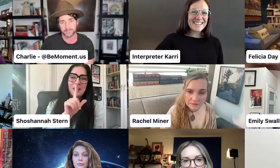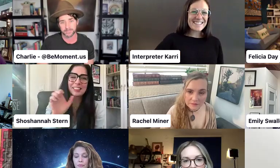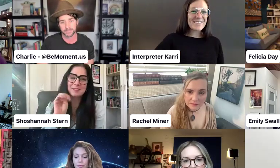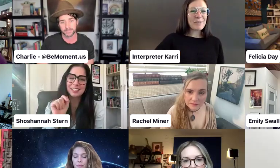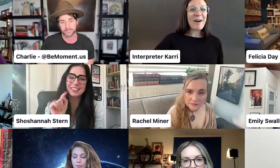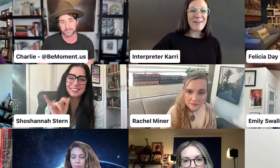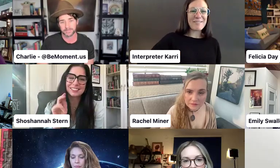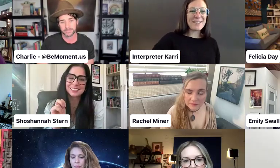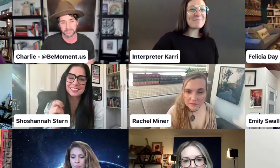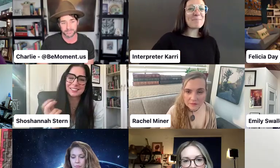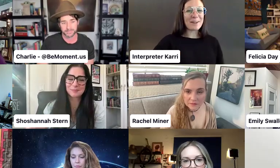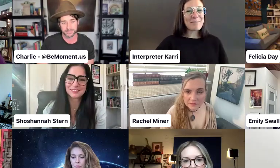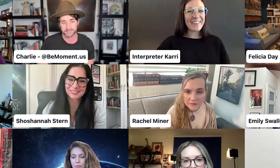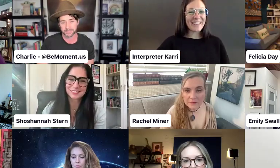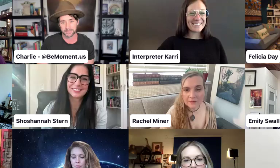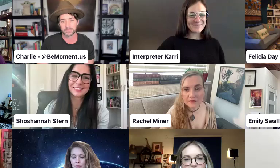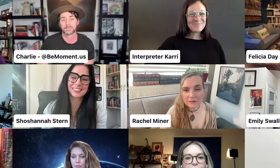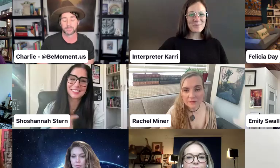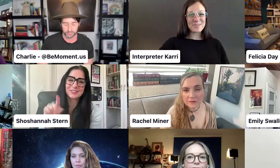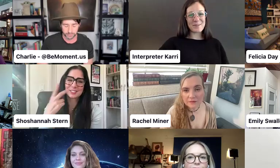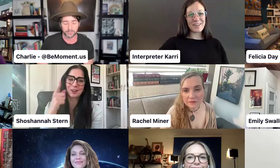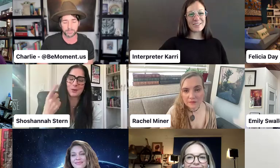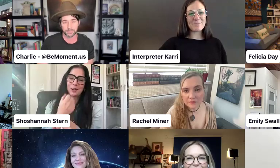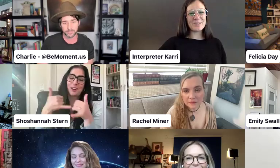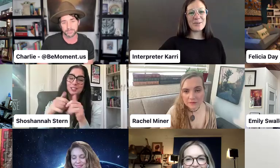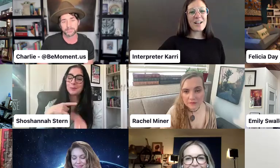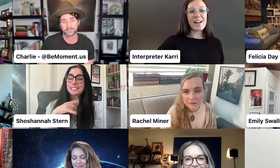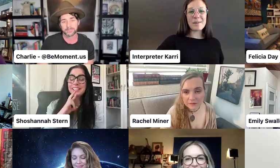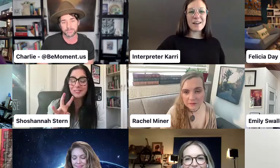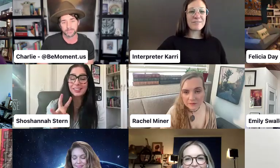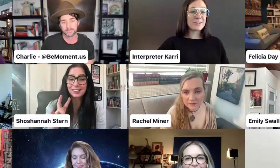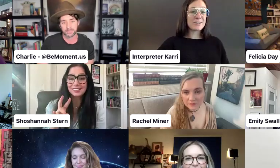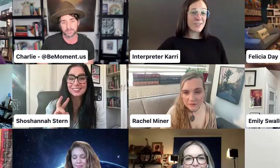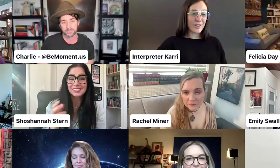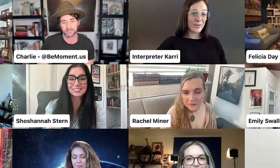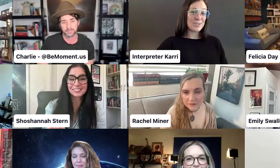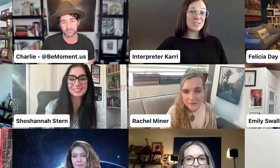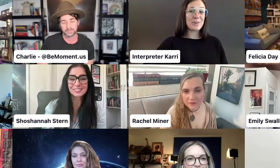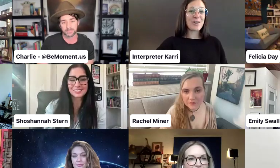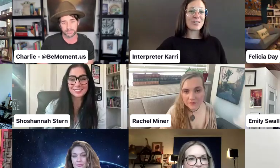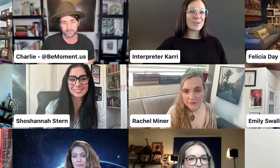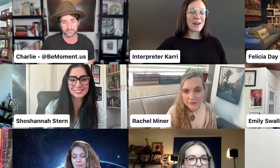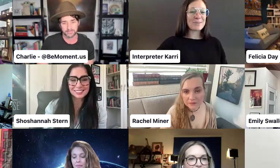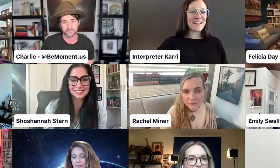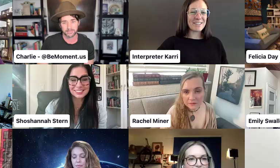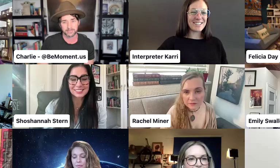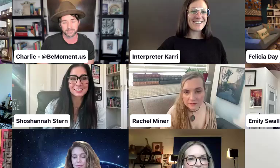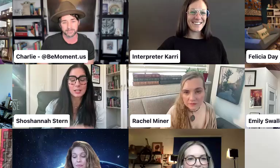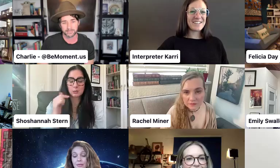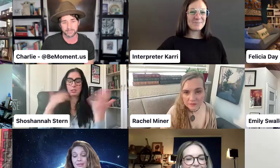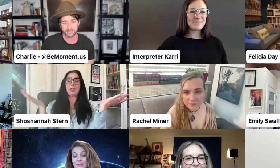That is a little bit obvious, but Marlee Matlin was someone I looked up to. And I first saw her when she won her Oscar when I was